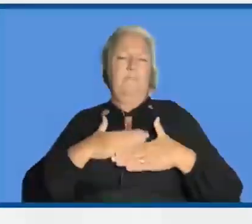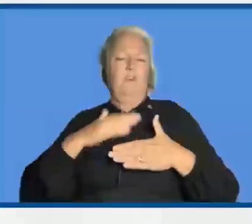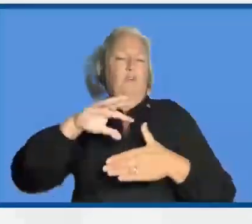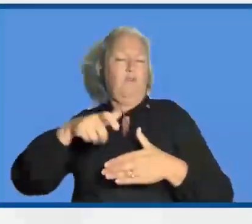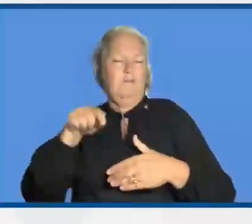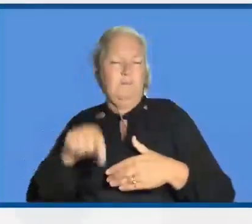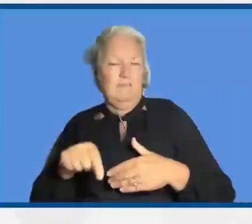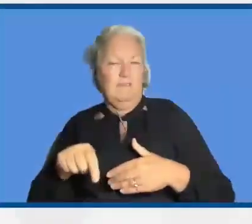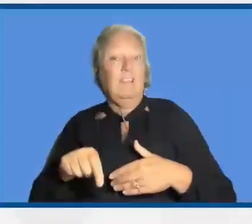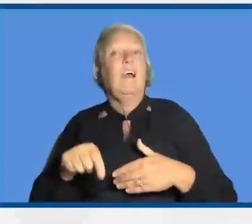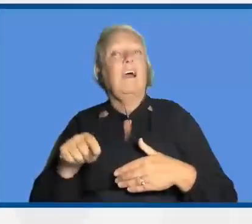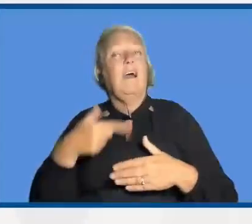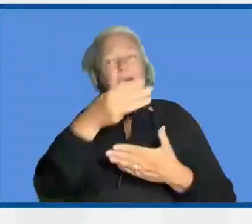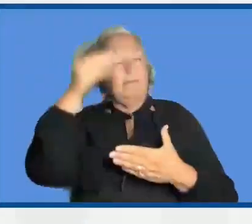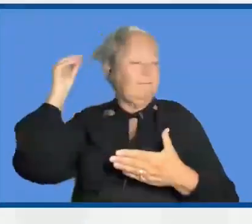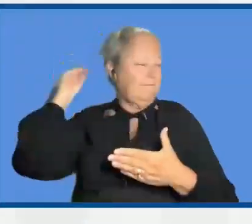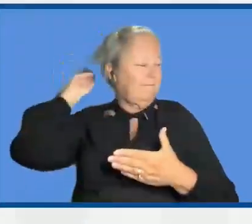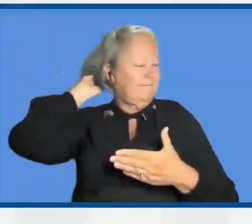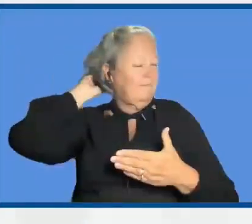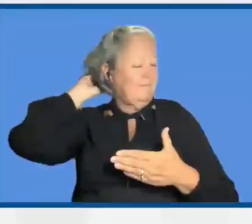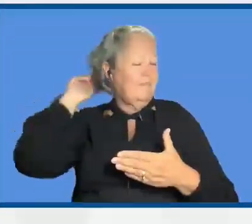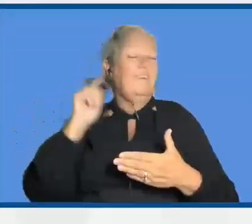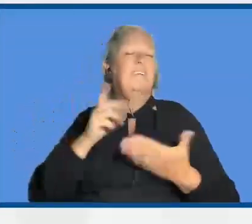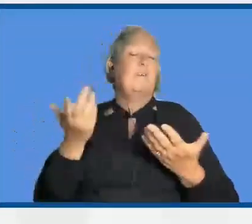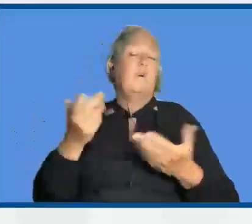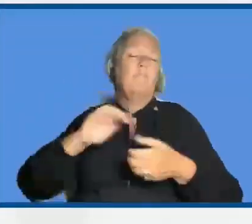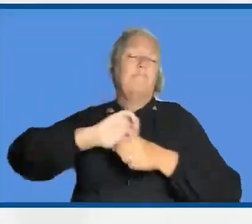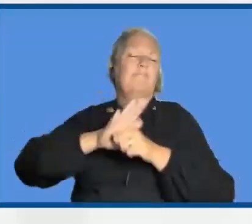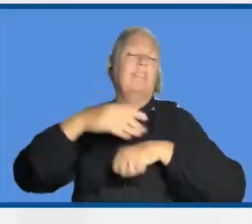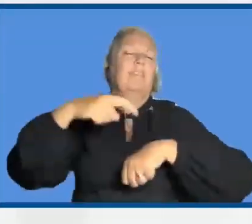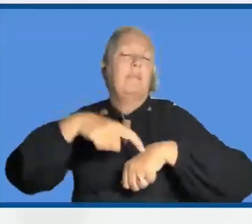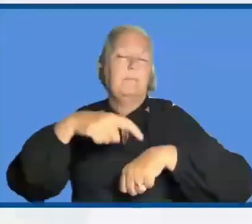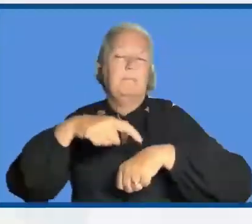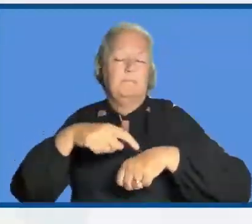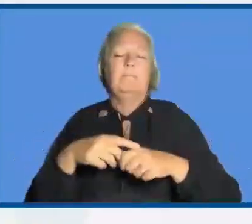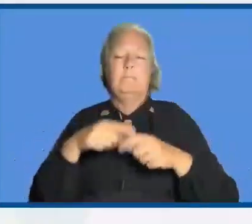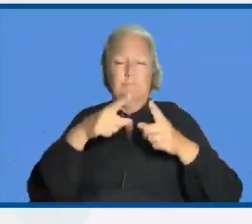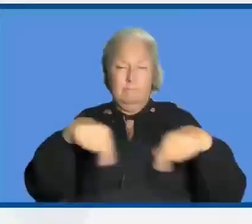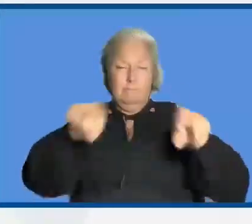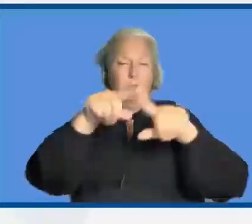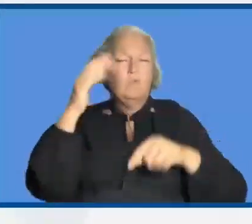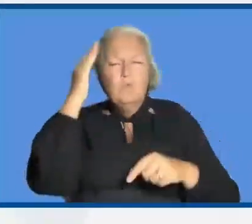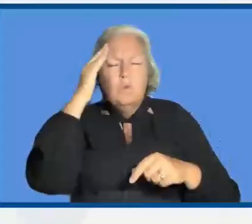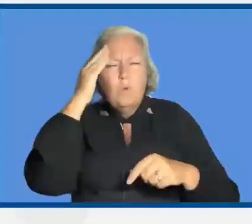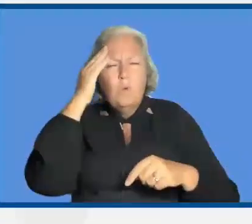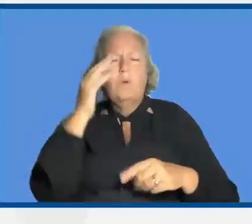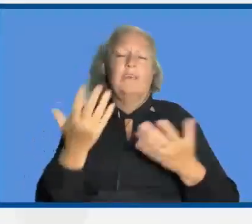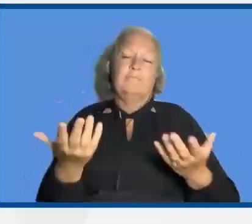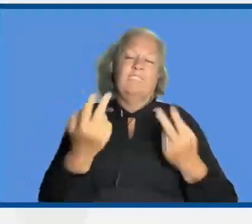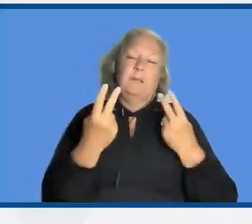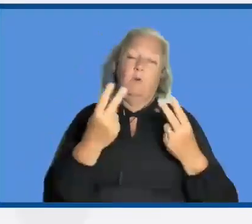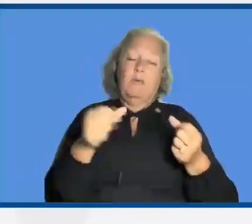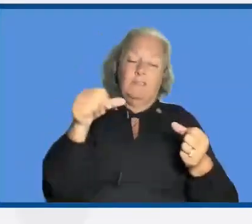pandemic. Obviously, we all know how important science and technology